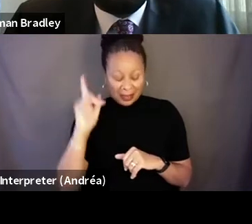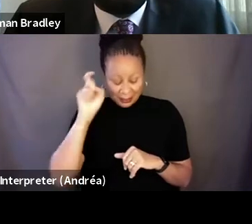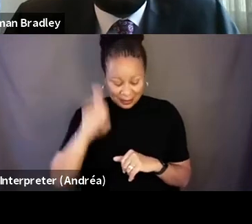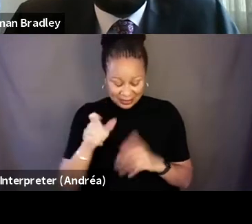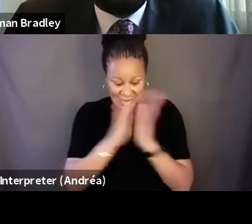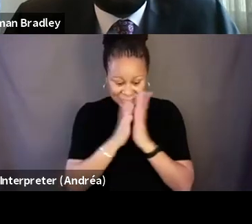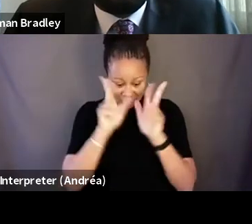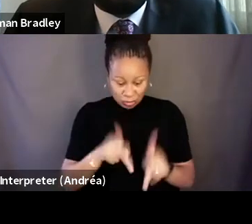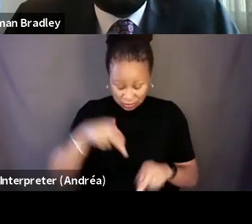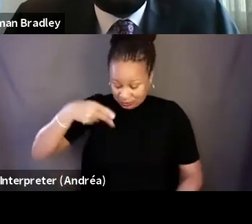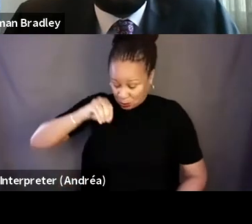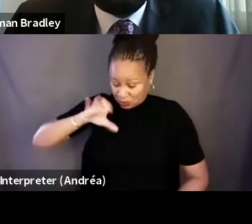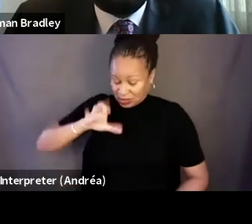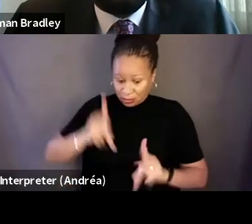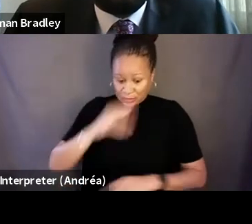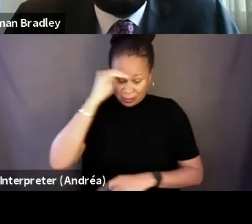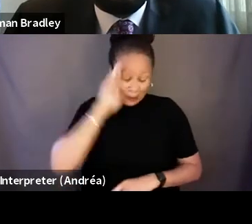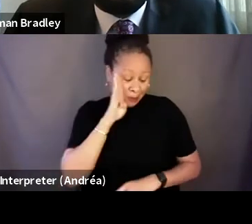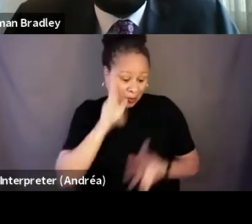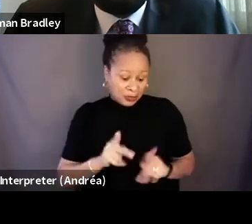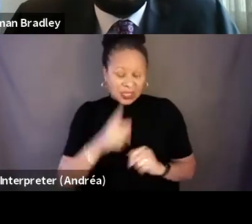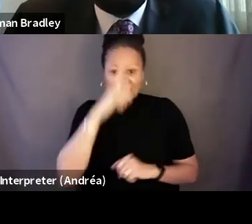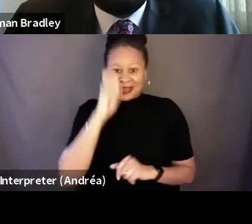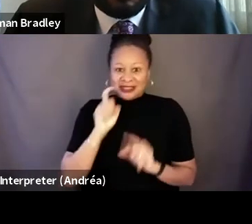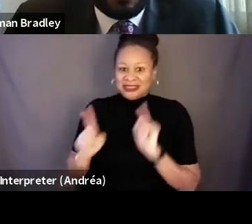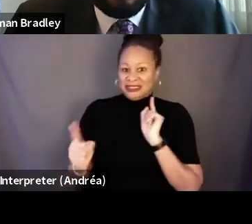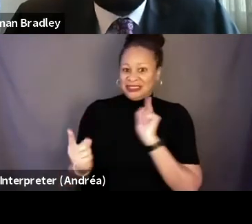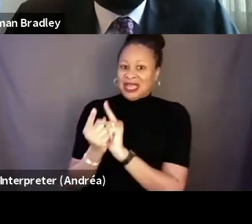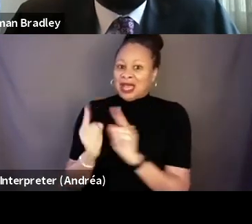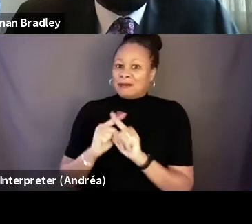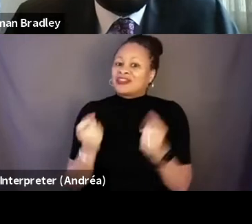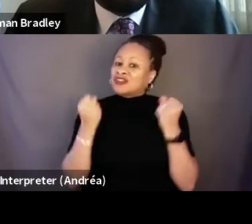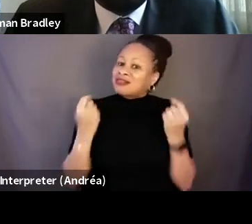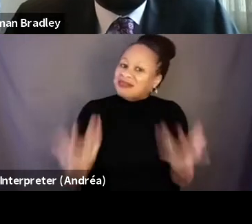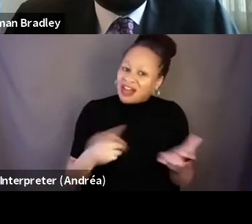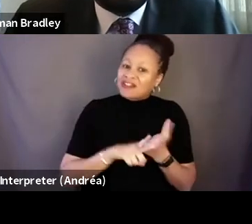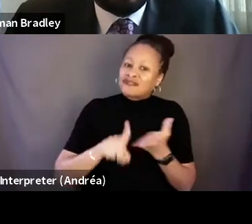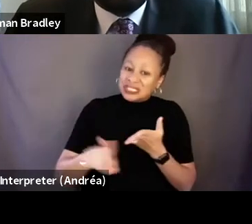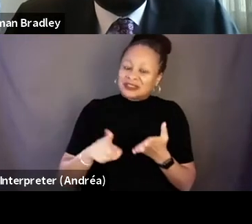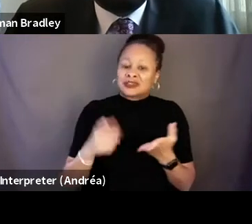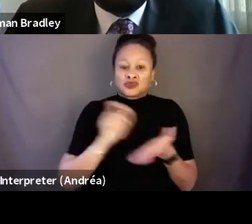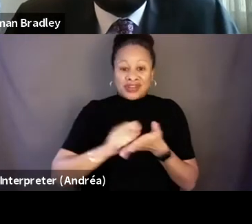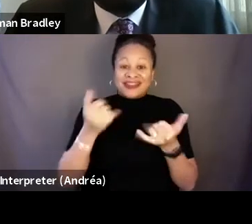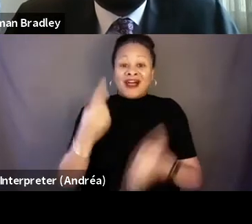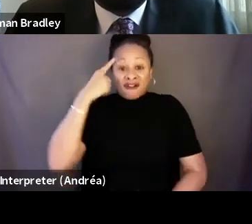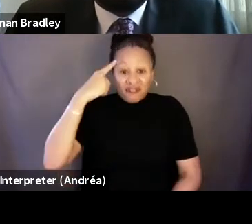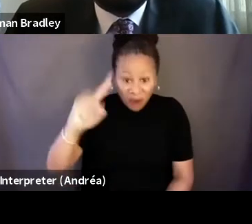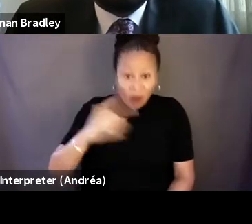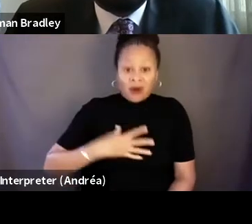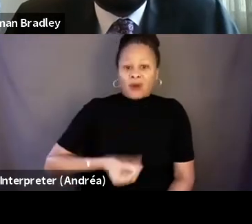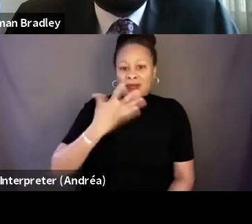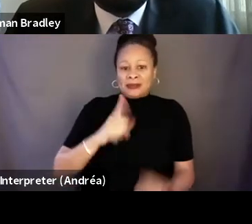person of color because they're a person of color. Whereas there's a lot of resources being written right now for white people to understand